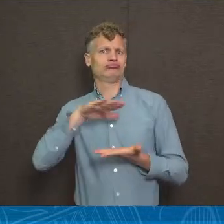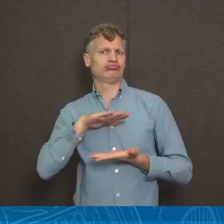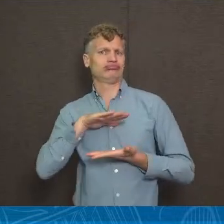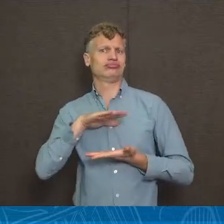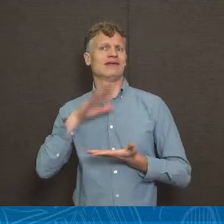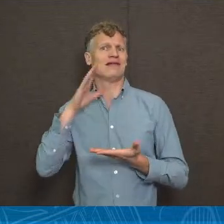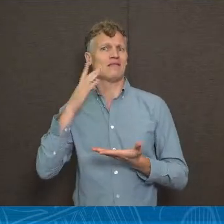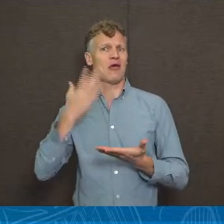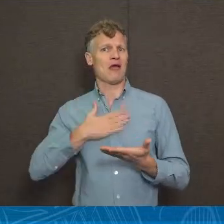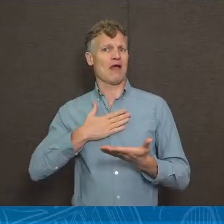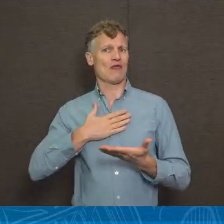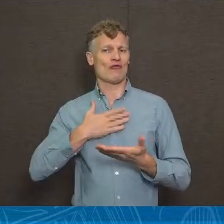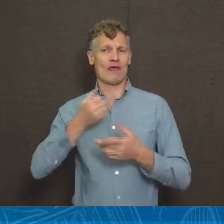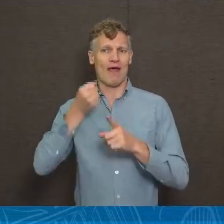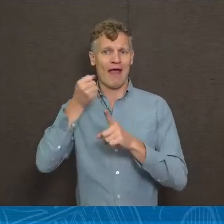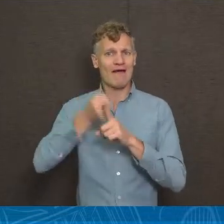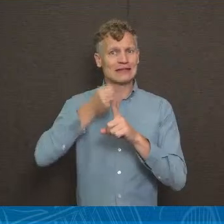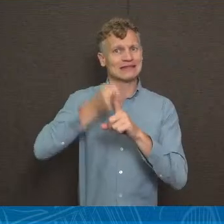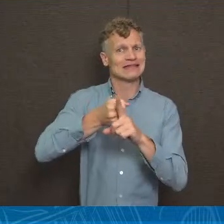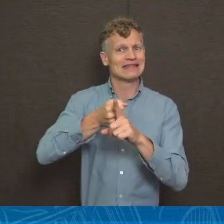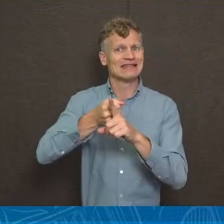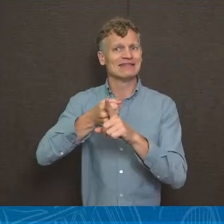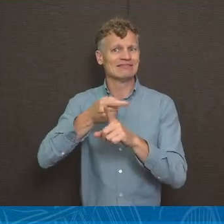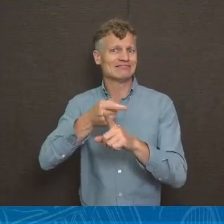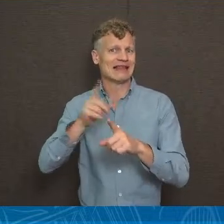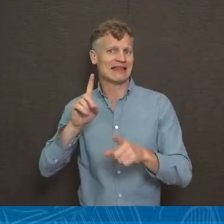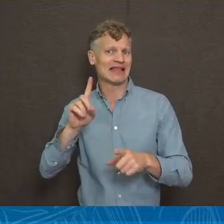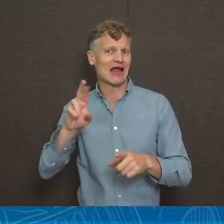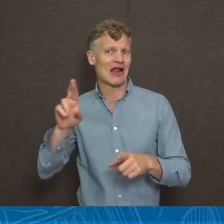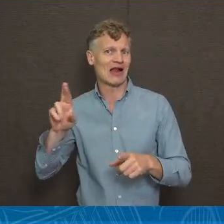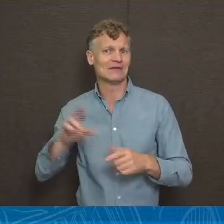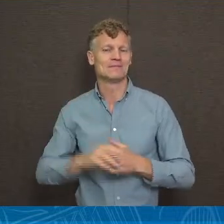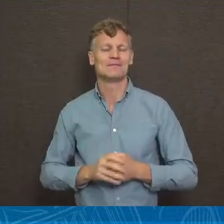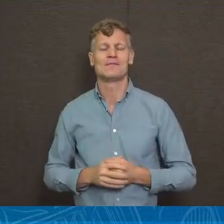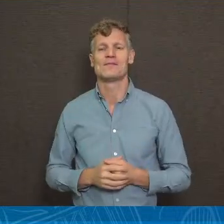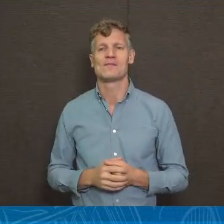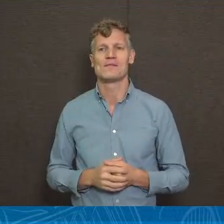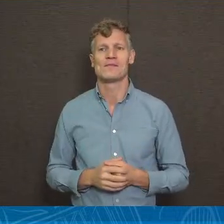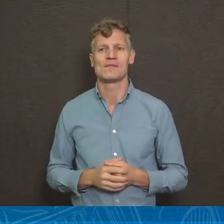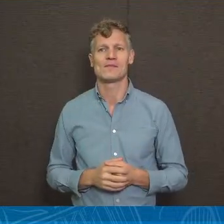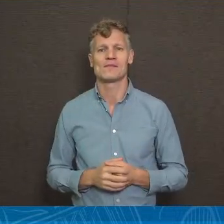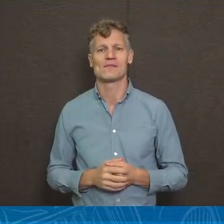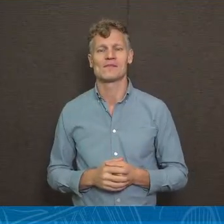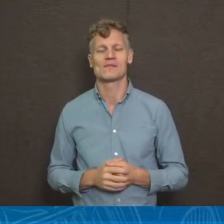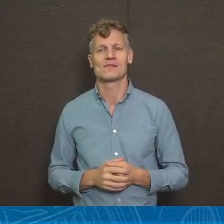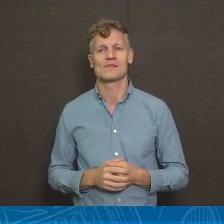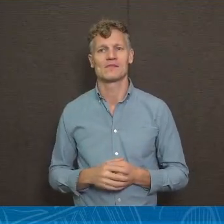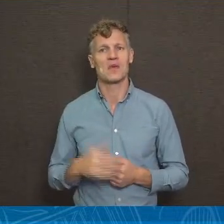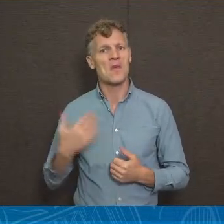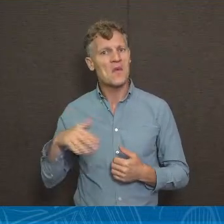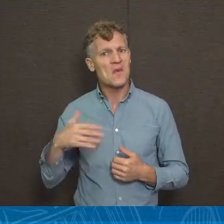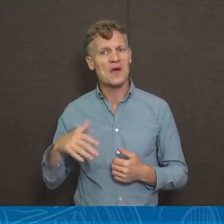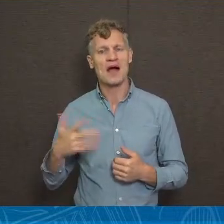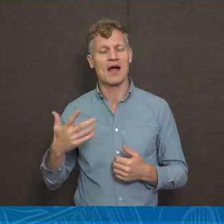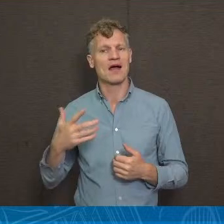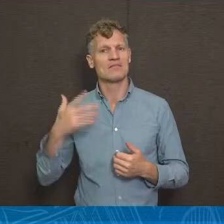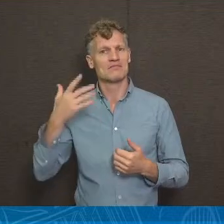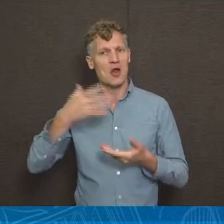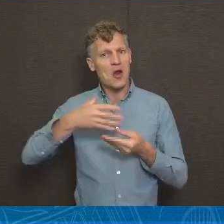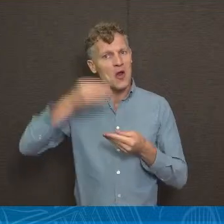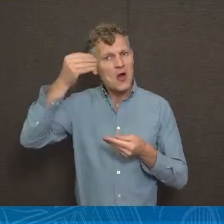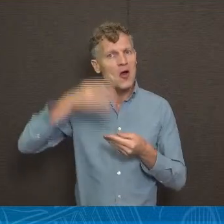advocacy for the DRR. And it's amazing to learn about the some